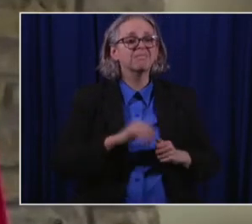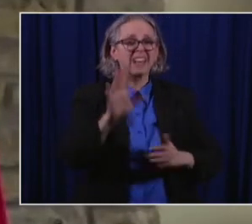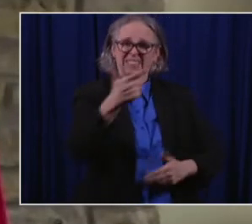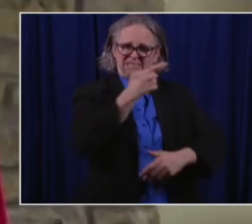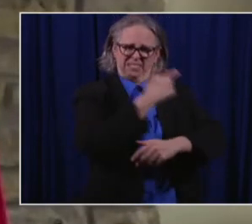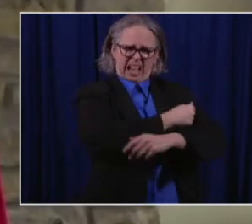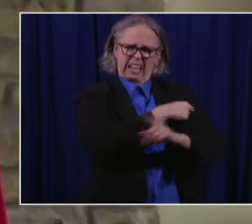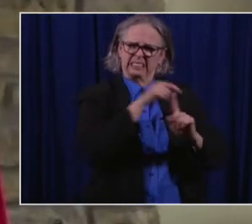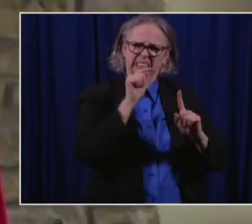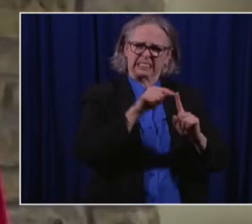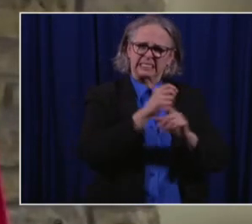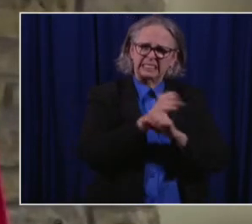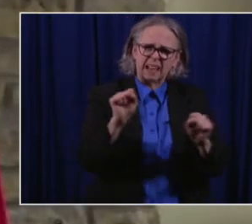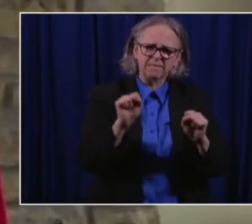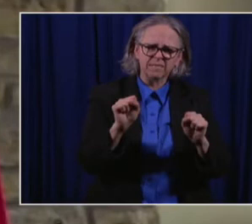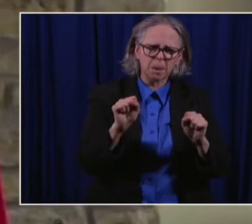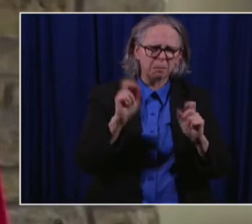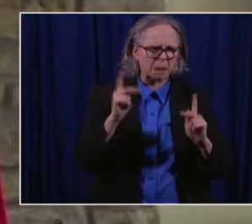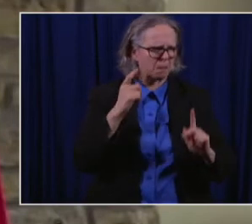very important.